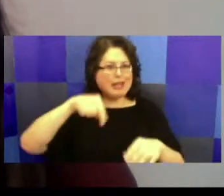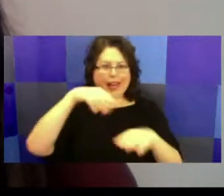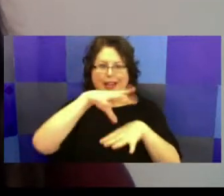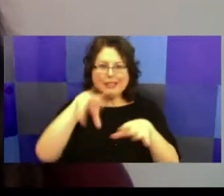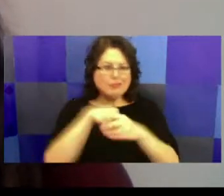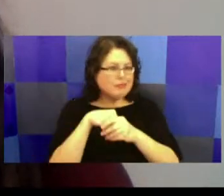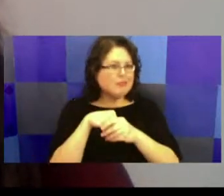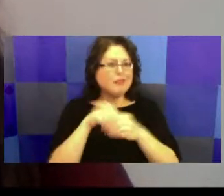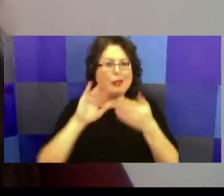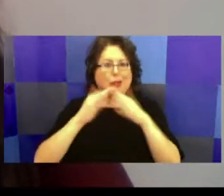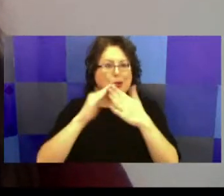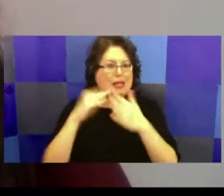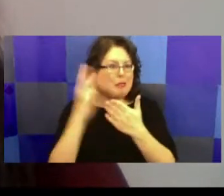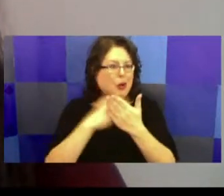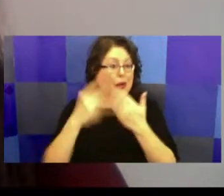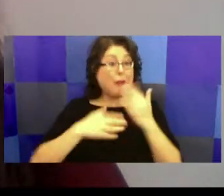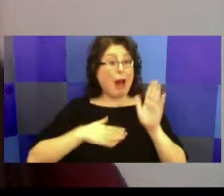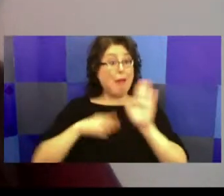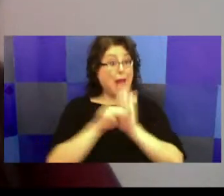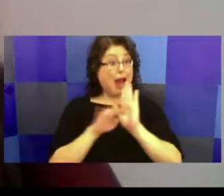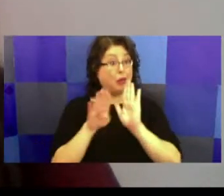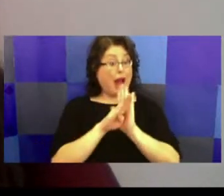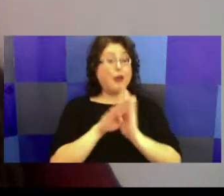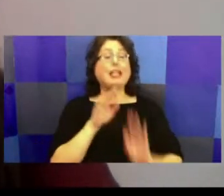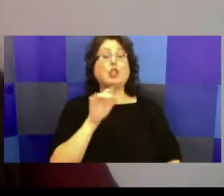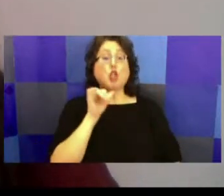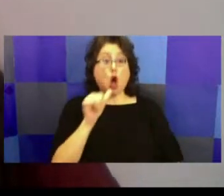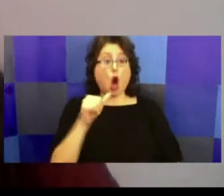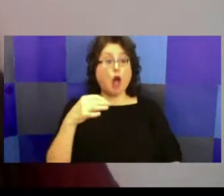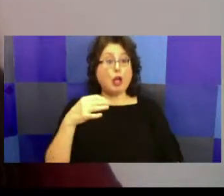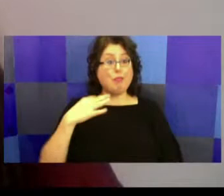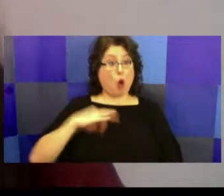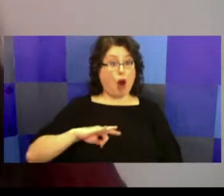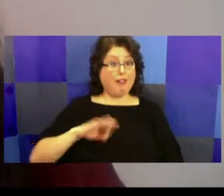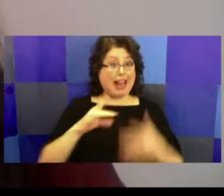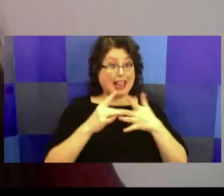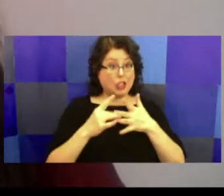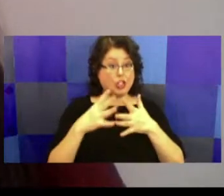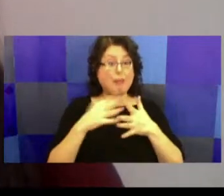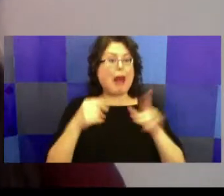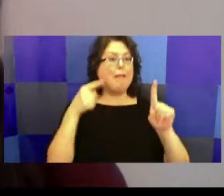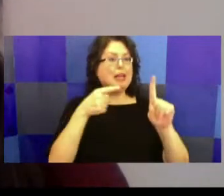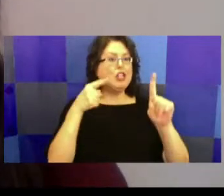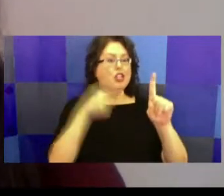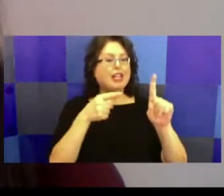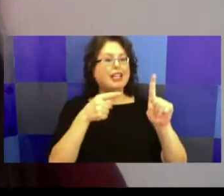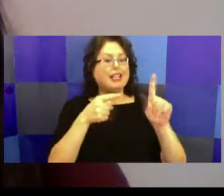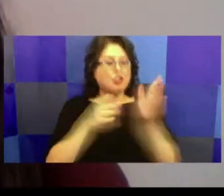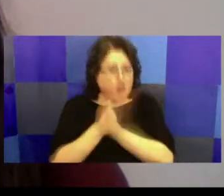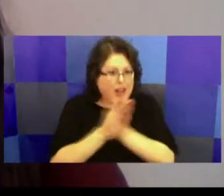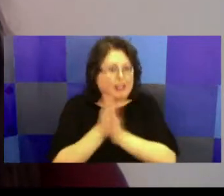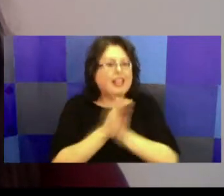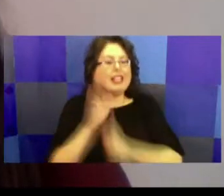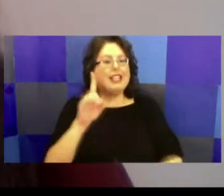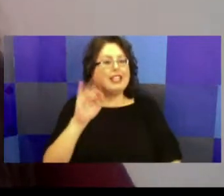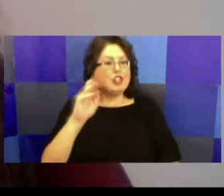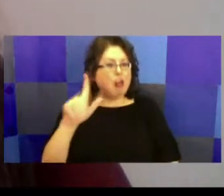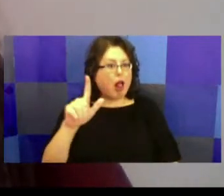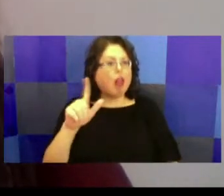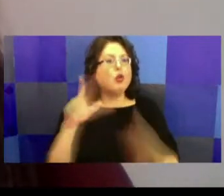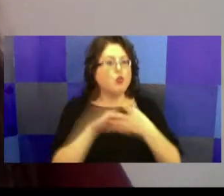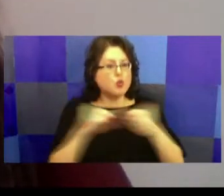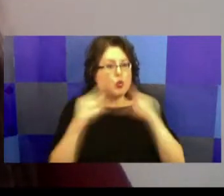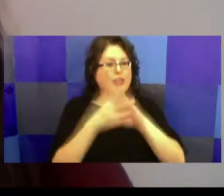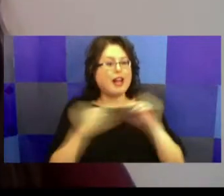program. I have a background in nonprofit leadership and mission-driven digital storytelling with a focus on gender equity.